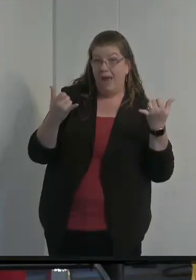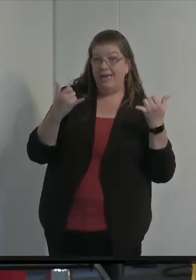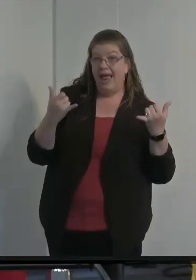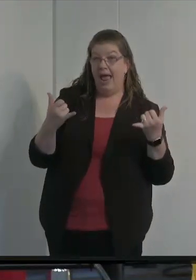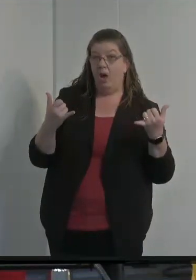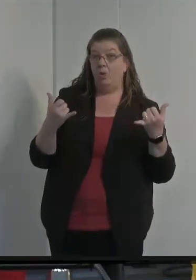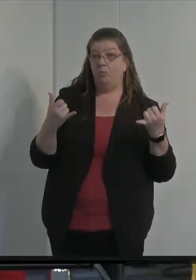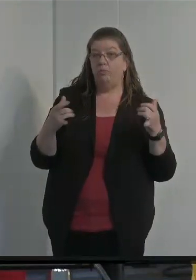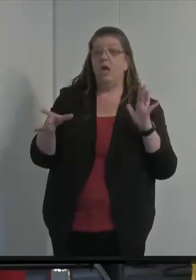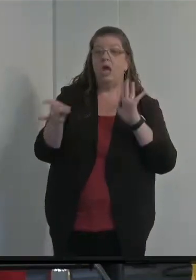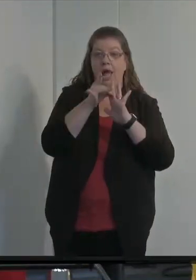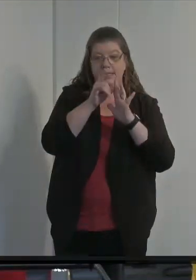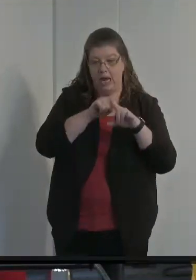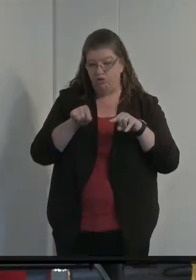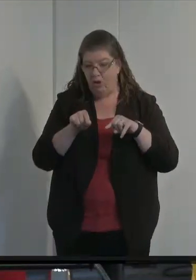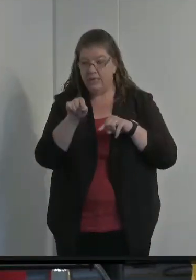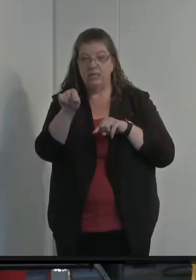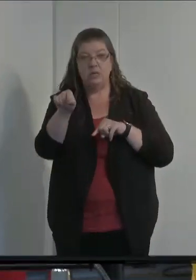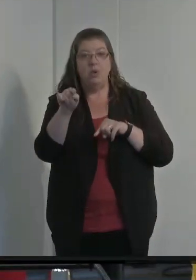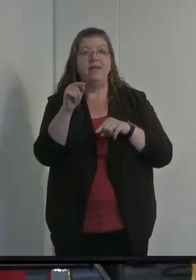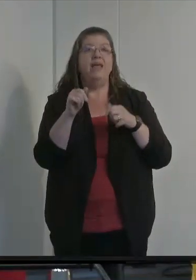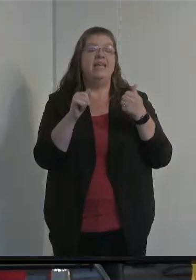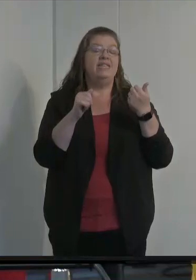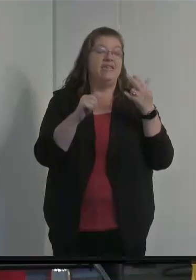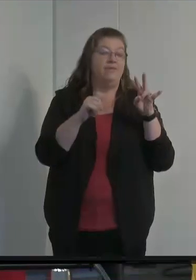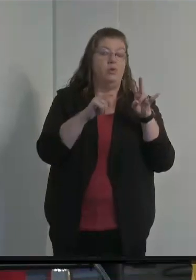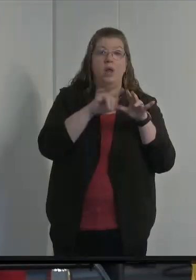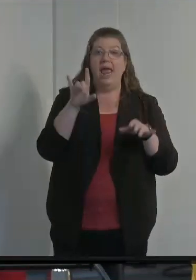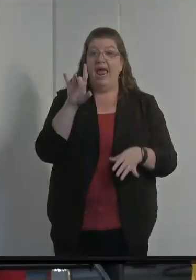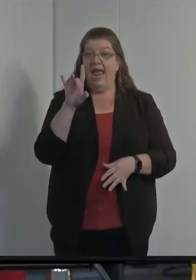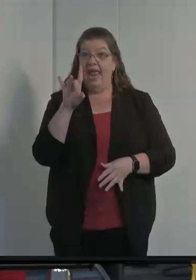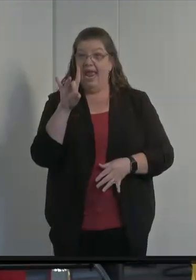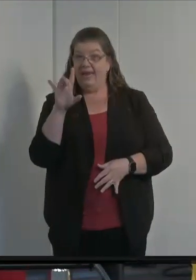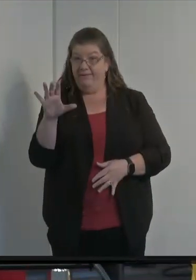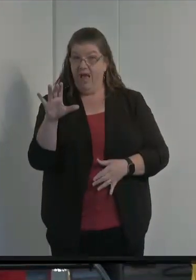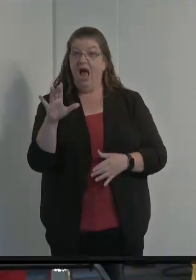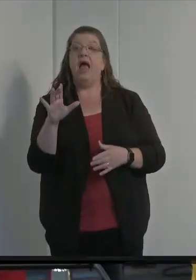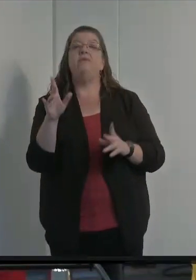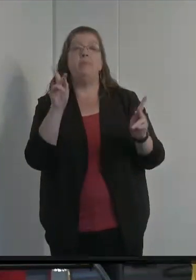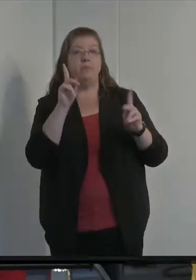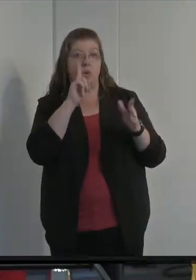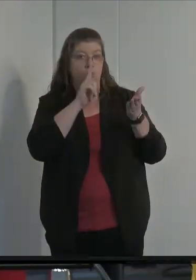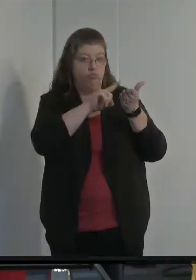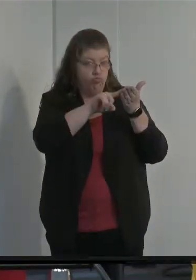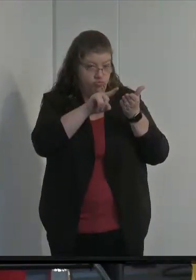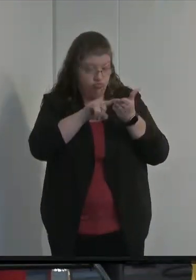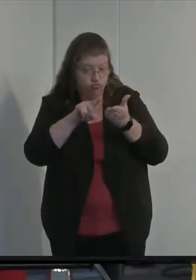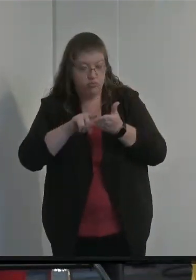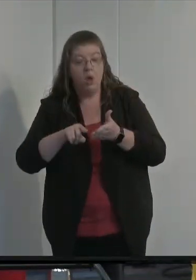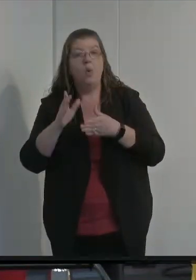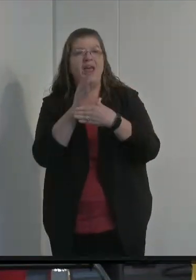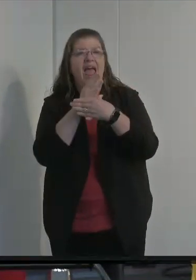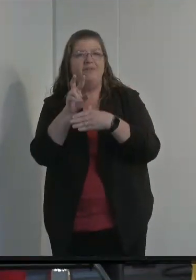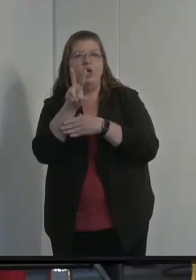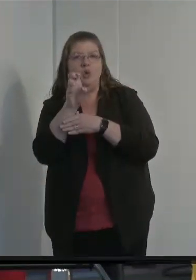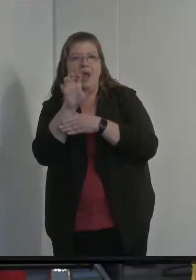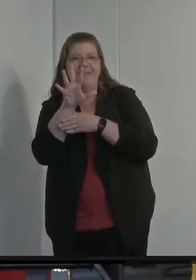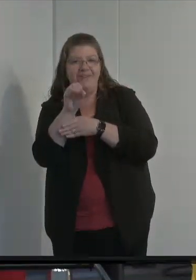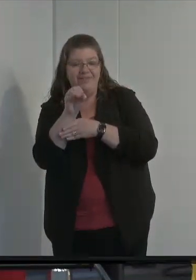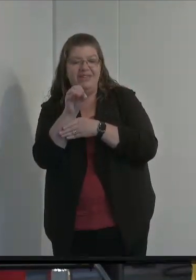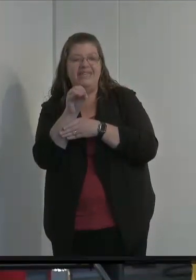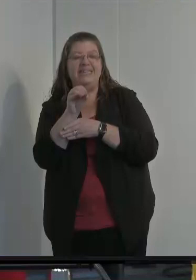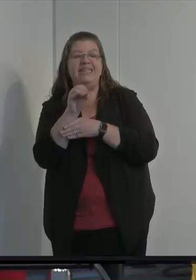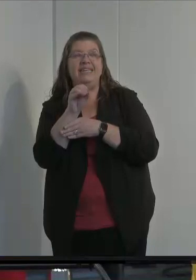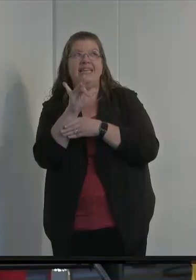70 to 85 contact tracers, and we reach an average of 250 cases and contact